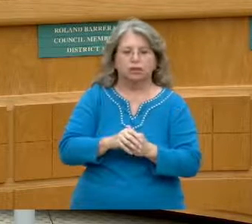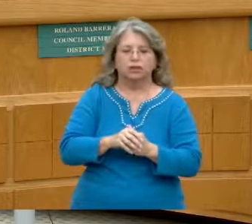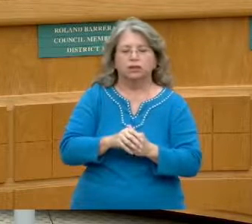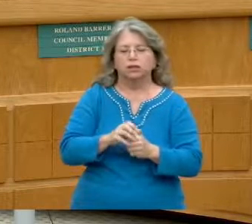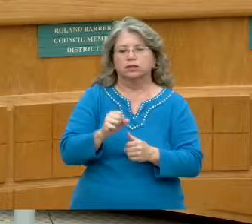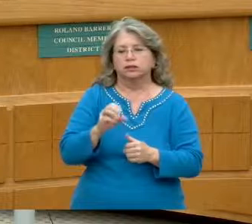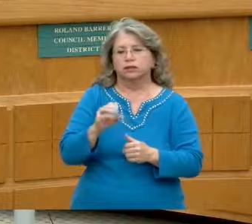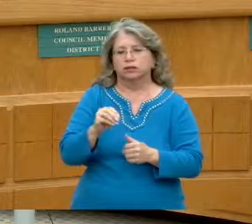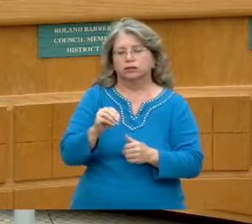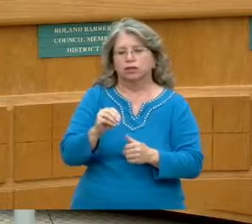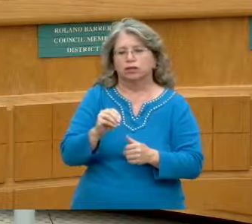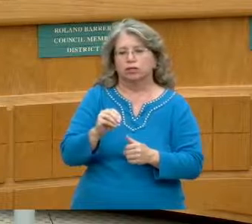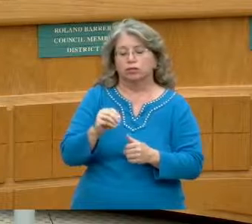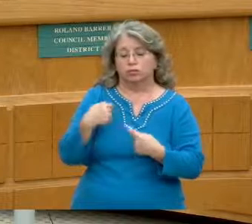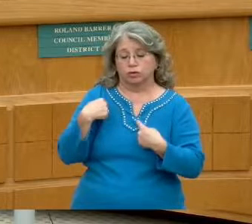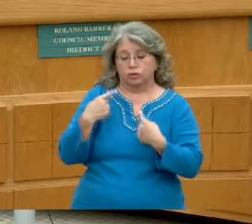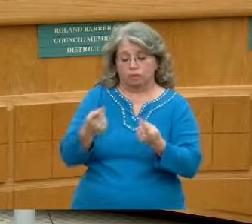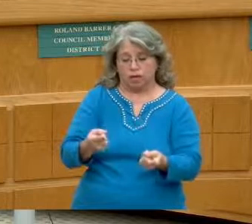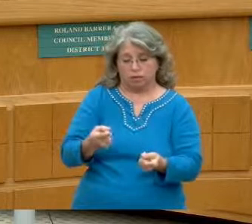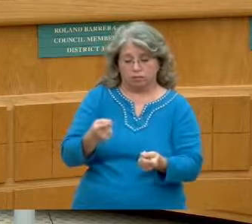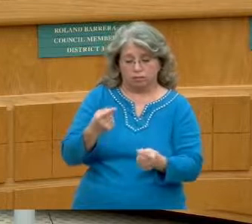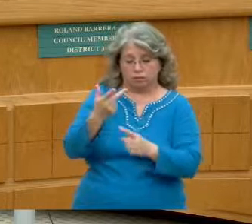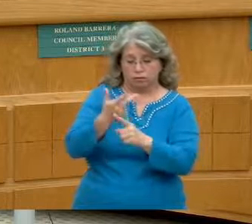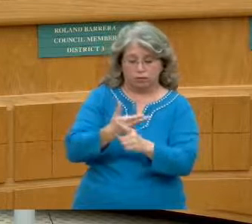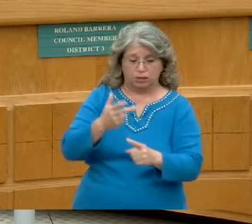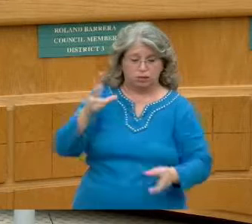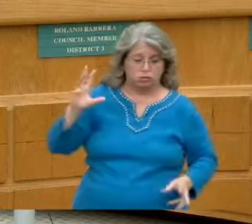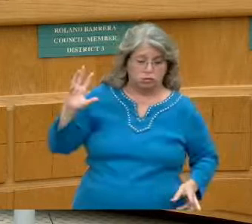past 3+ months to